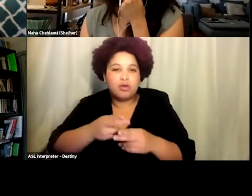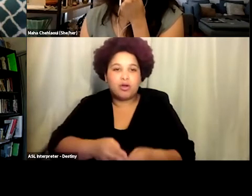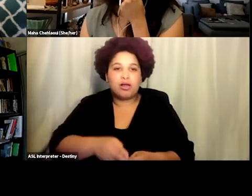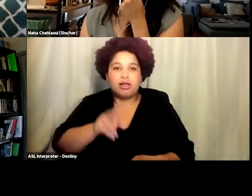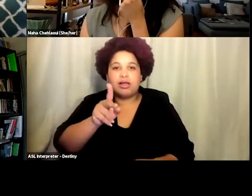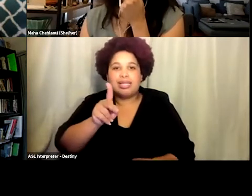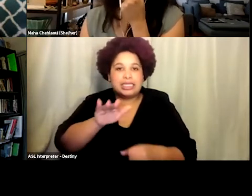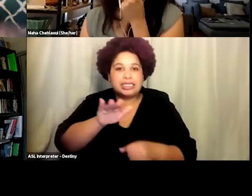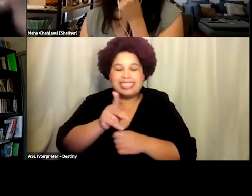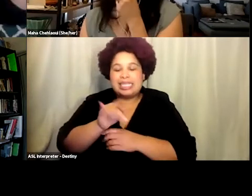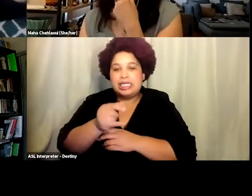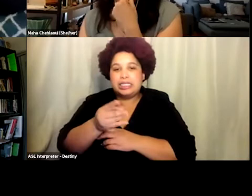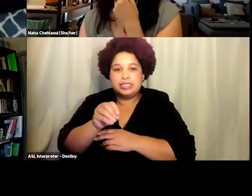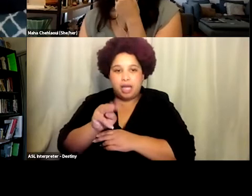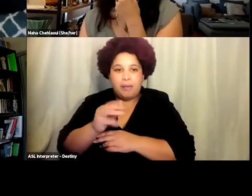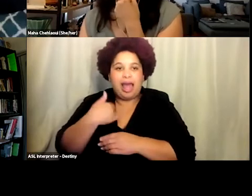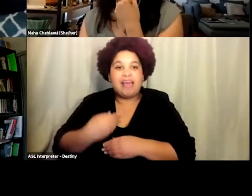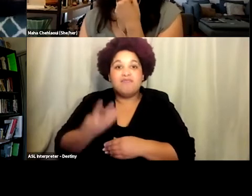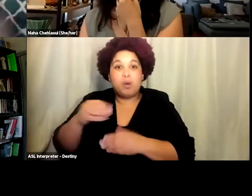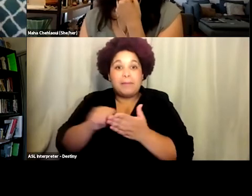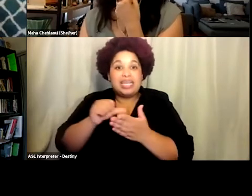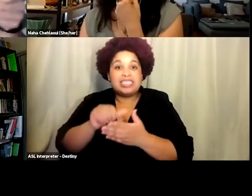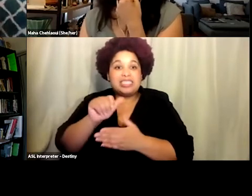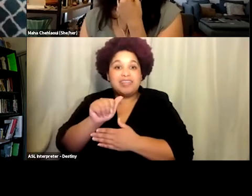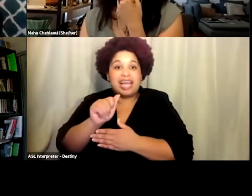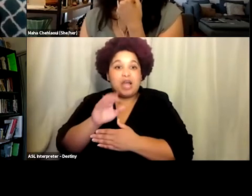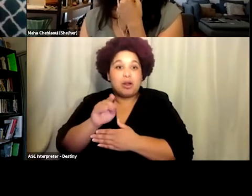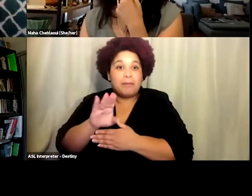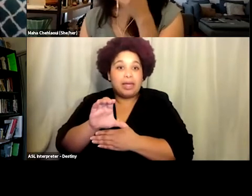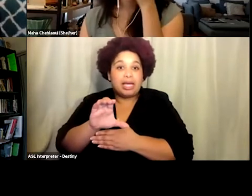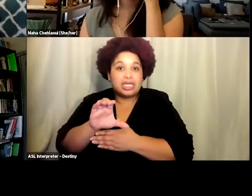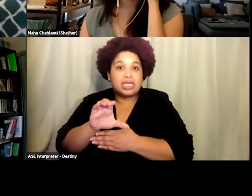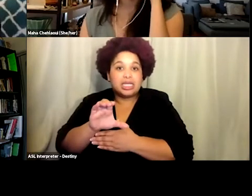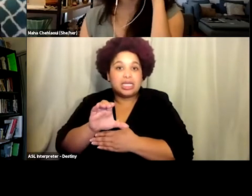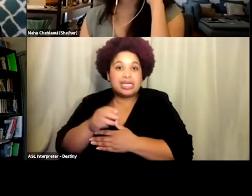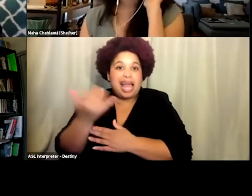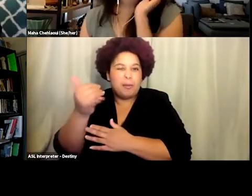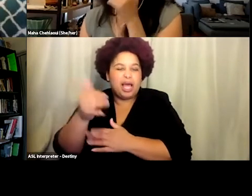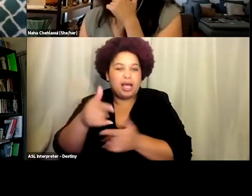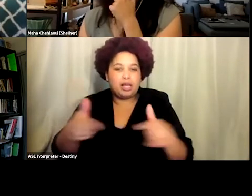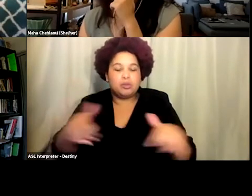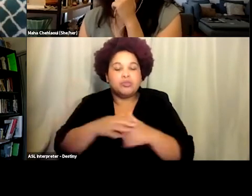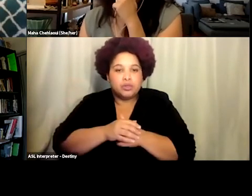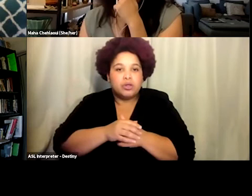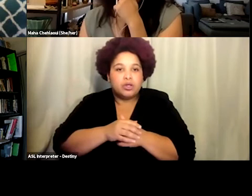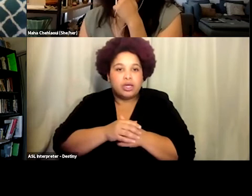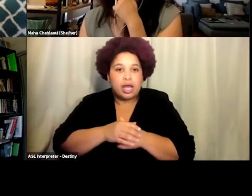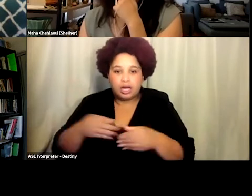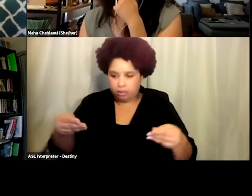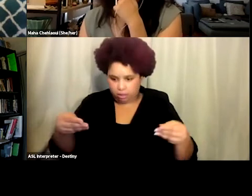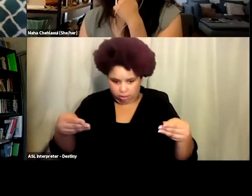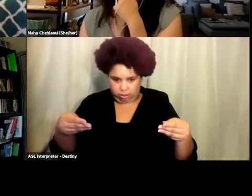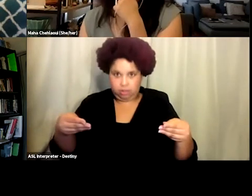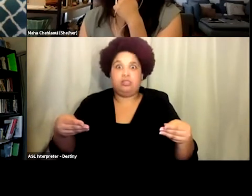Kingdom. I had 4 pages of Arabic, like just taken in, I took my sides in. And you